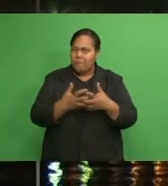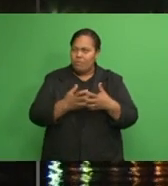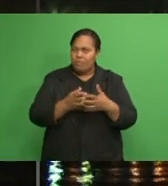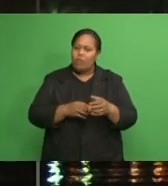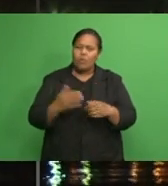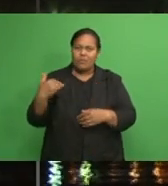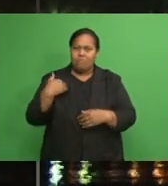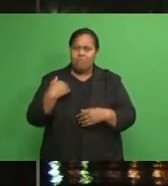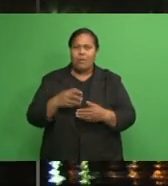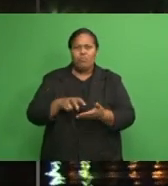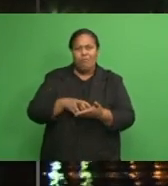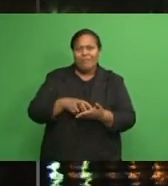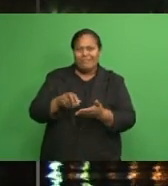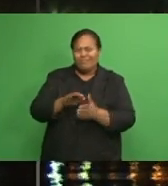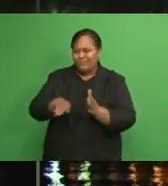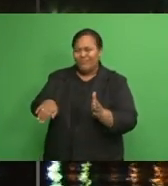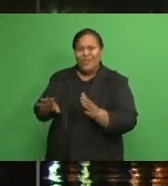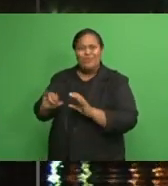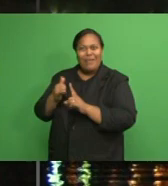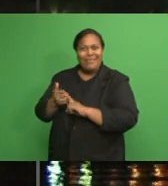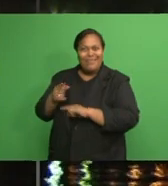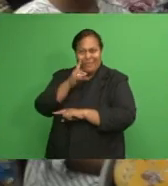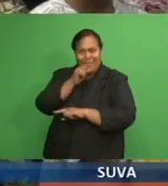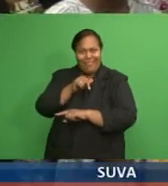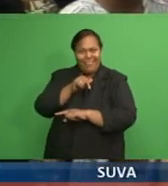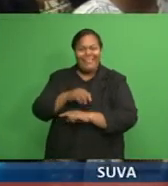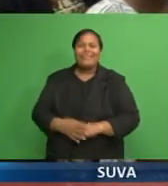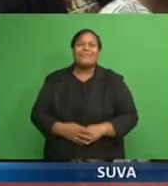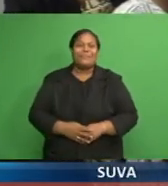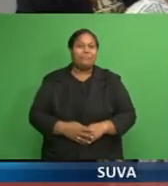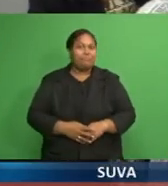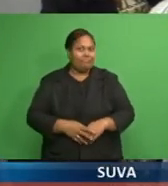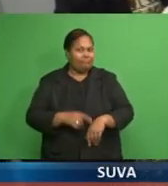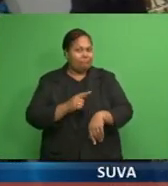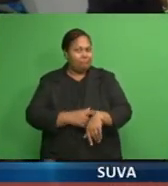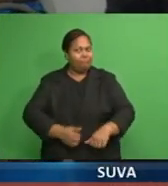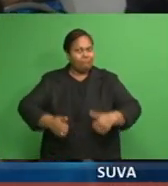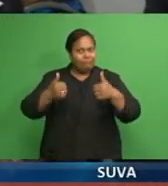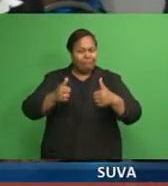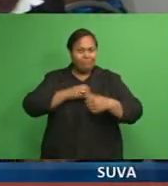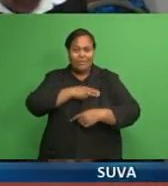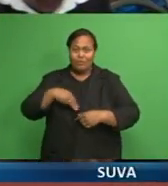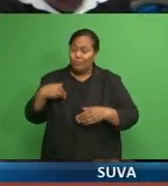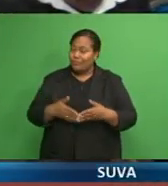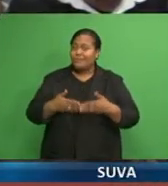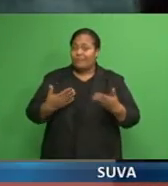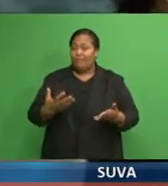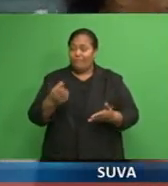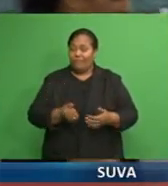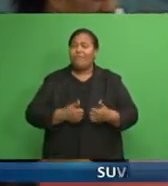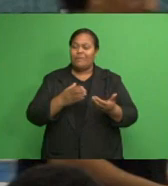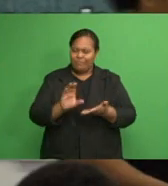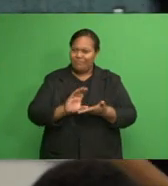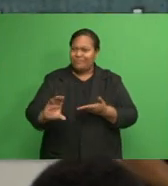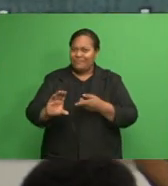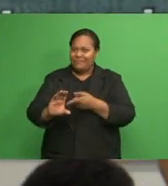of society. Vinina Rakautonga has more. It is a timely boost for the ministry as they will now have enough funds to